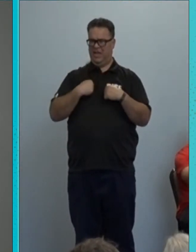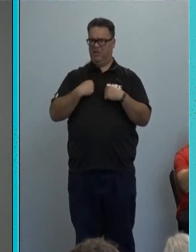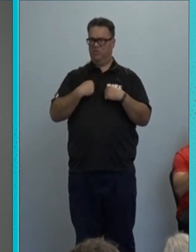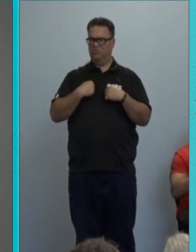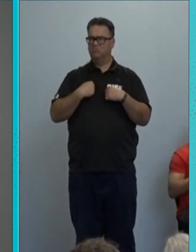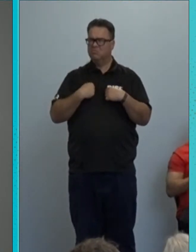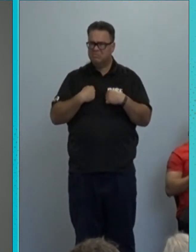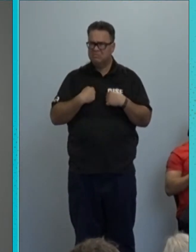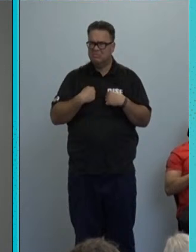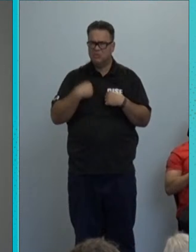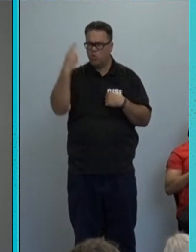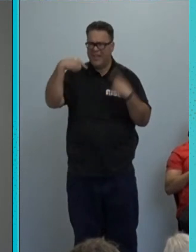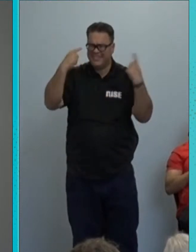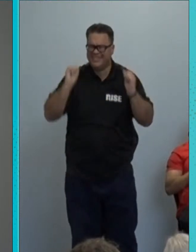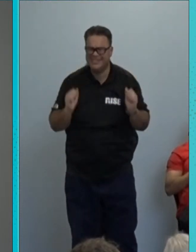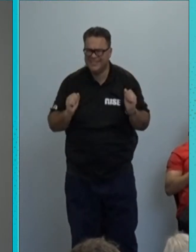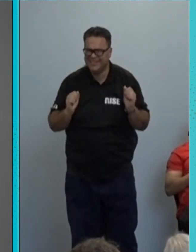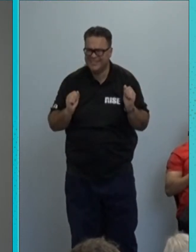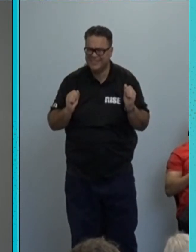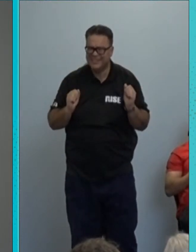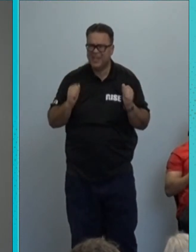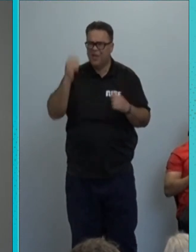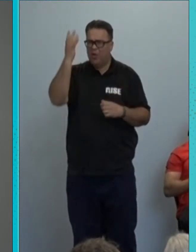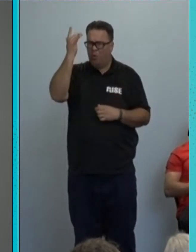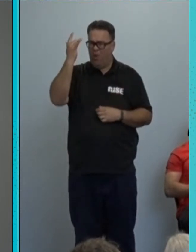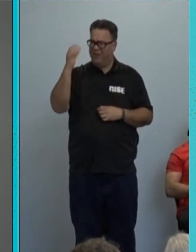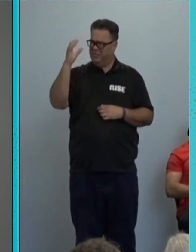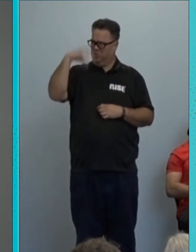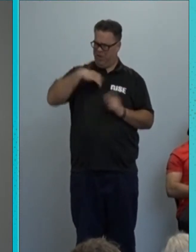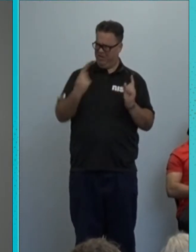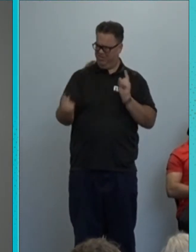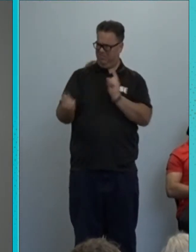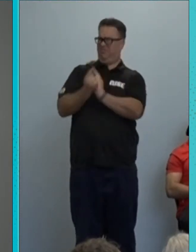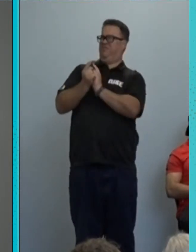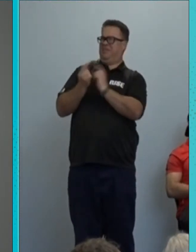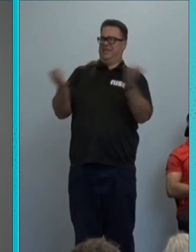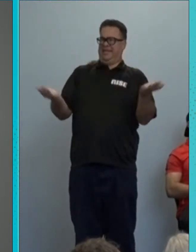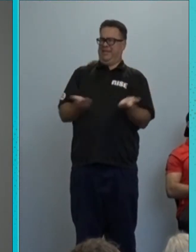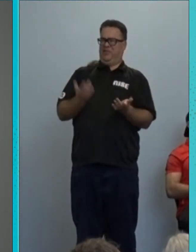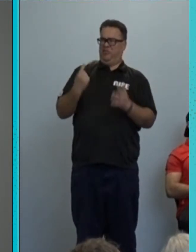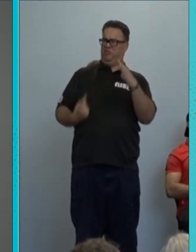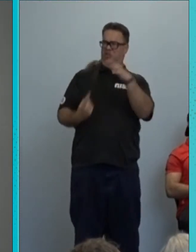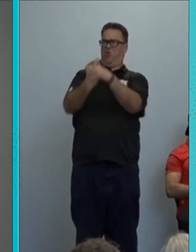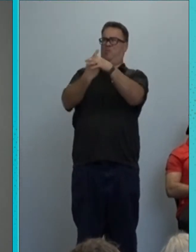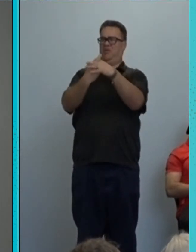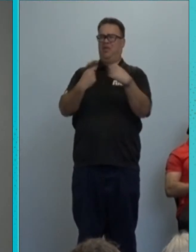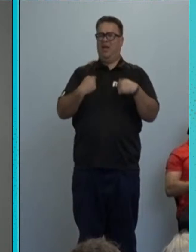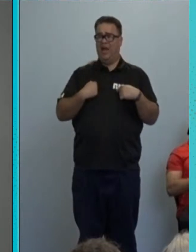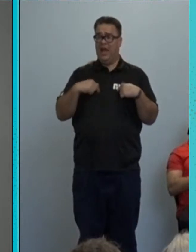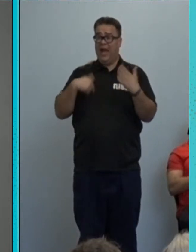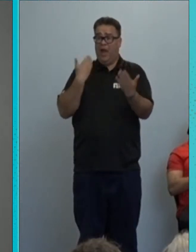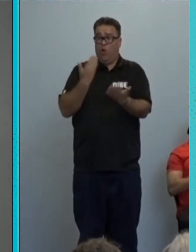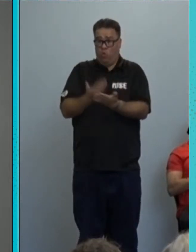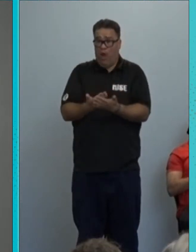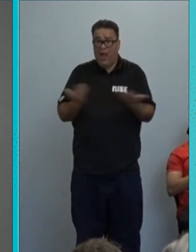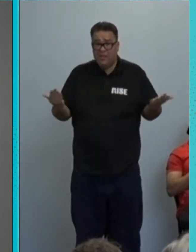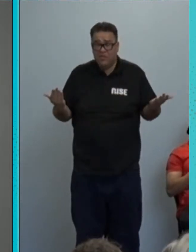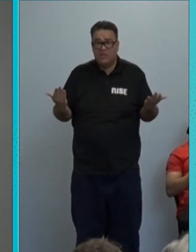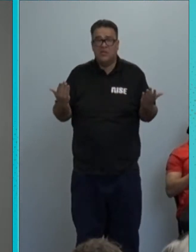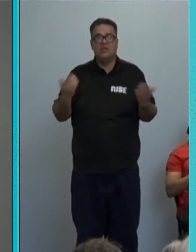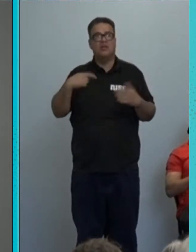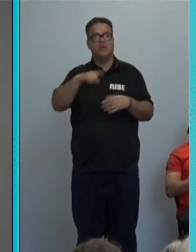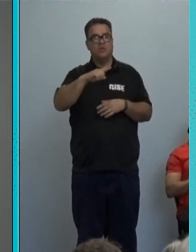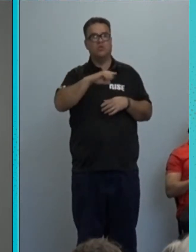slightly insane. They thought I was quite strange because I arrived and we were